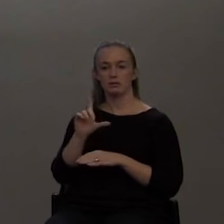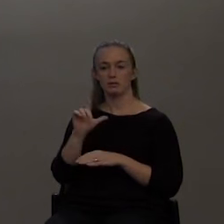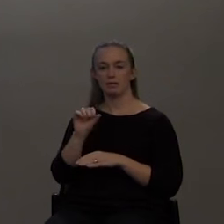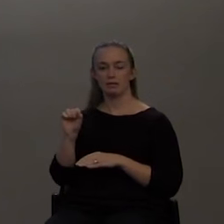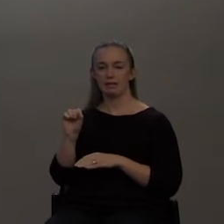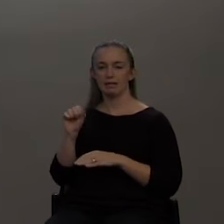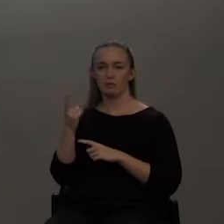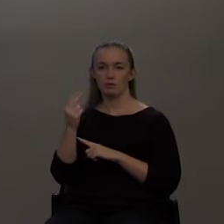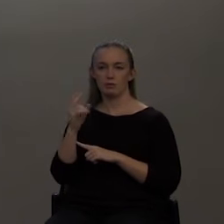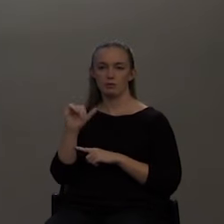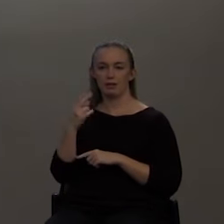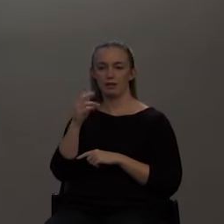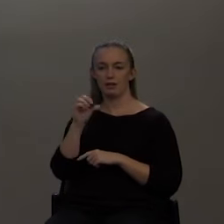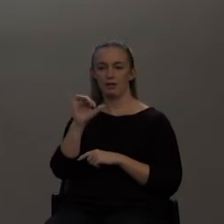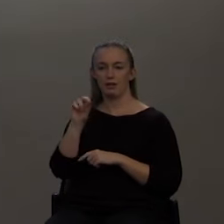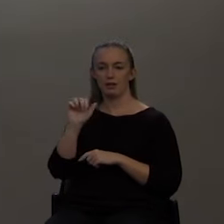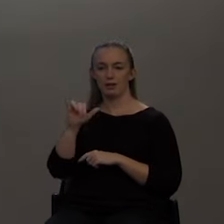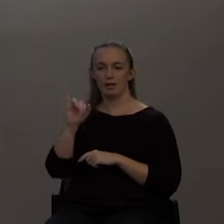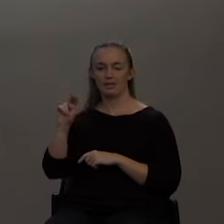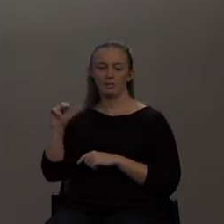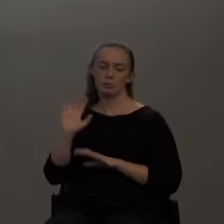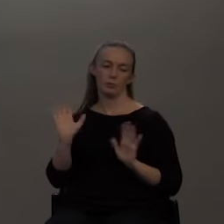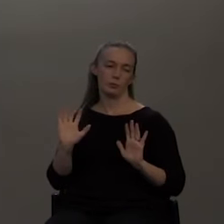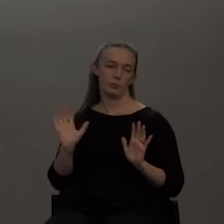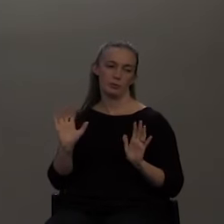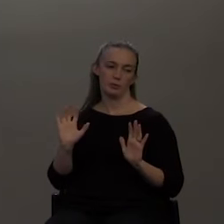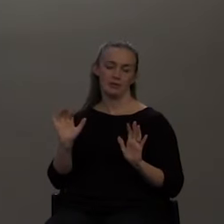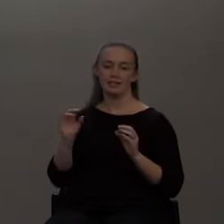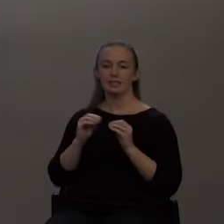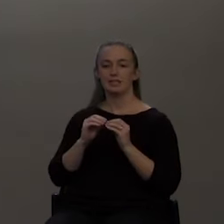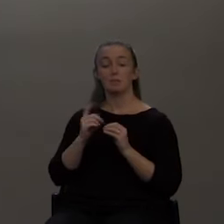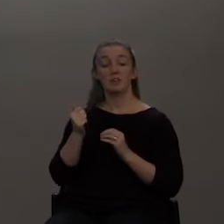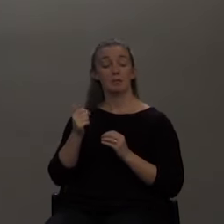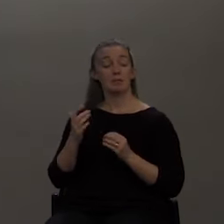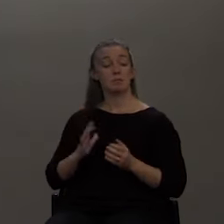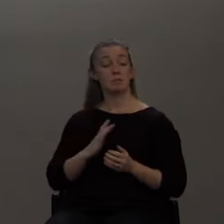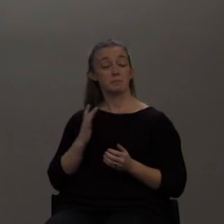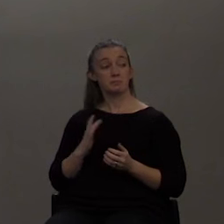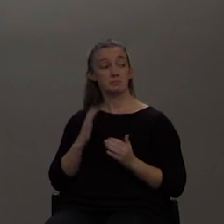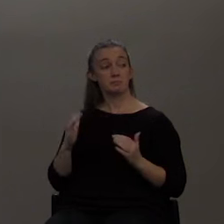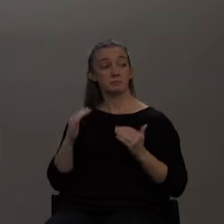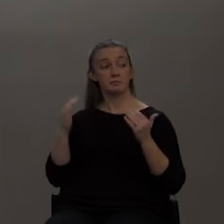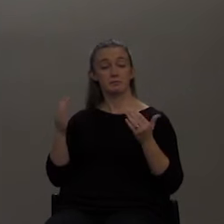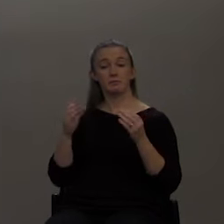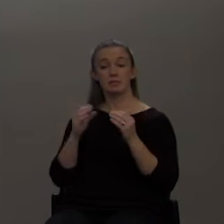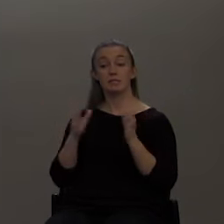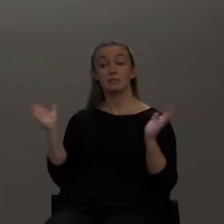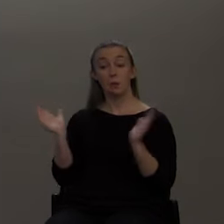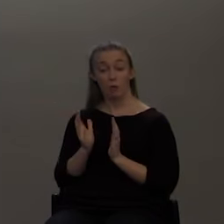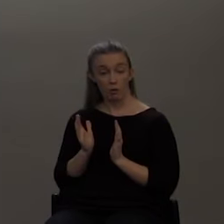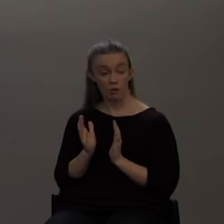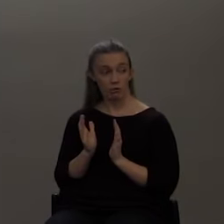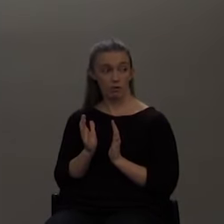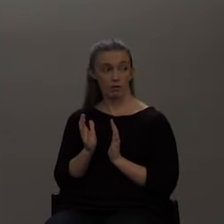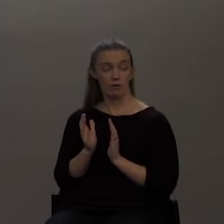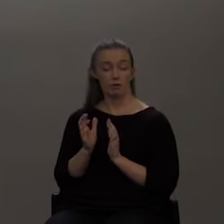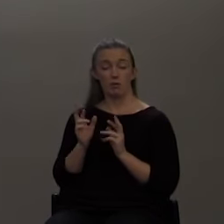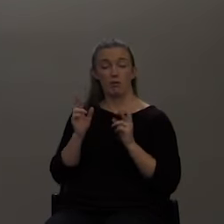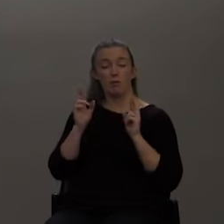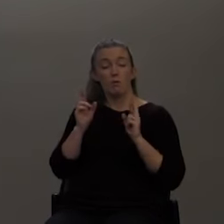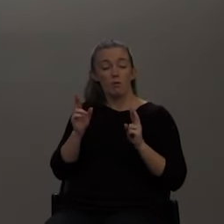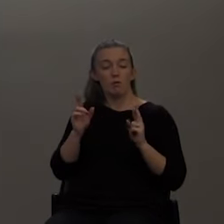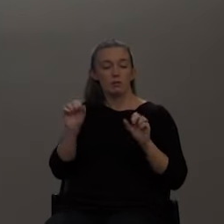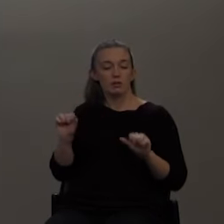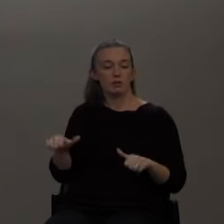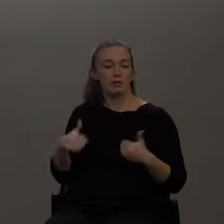like the Holiday Express, for example. We're talking something that maybe is a little bit more upscale. We're talking something that's much smaller. Hopefully, we'll be able to